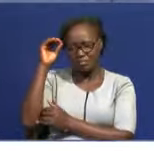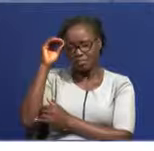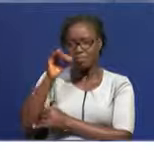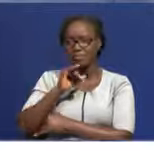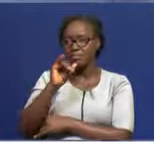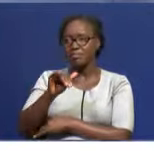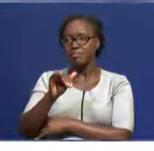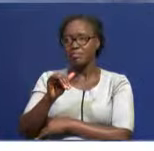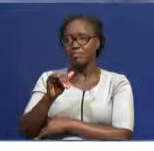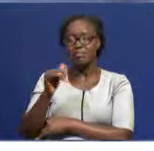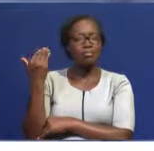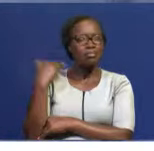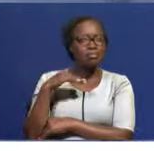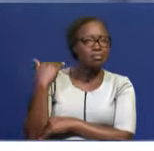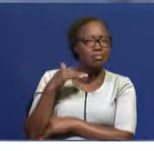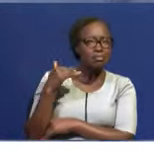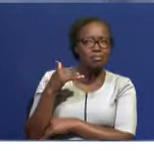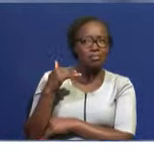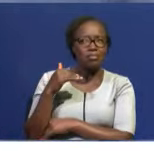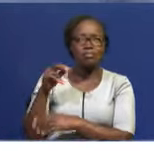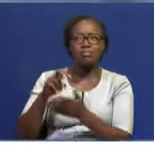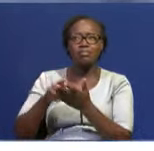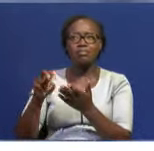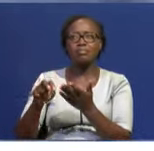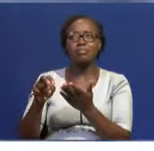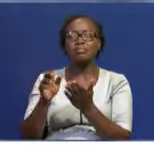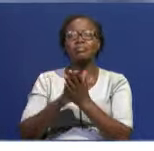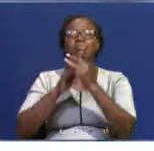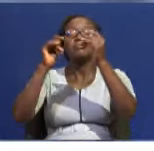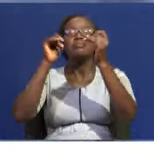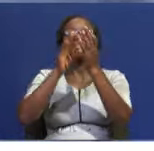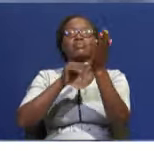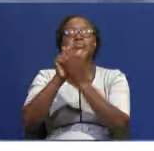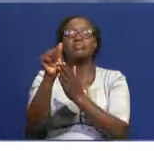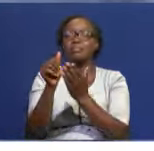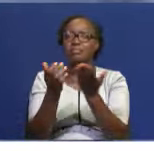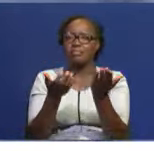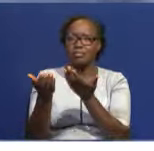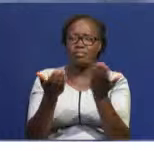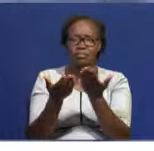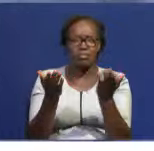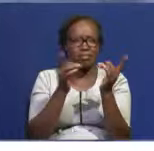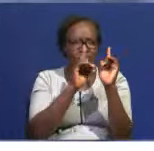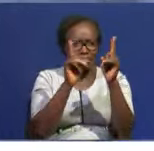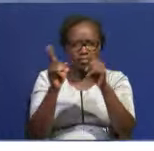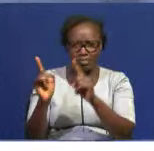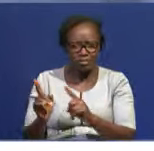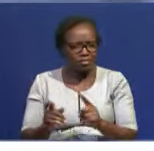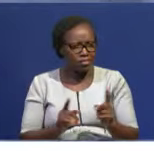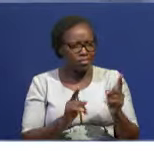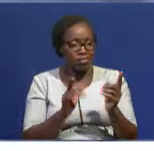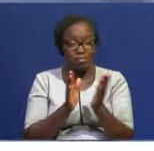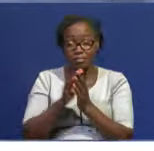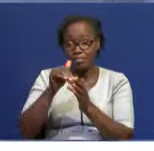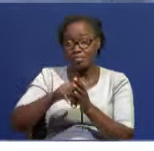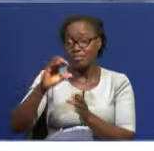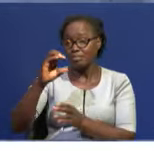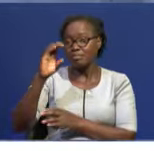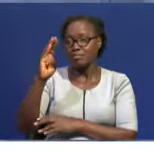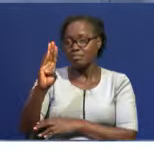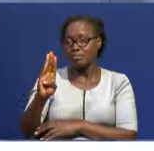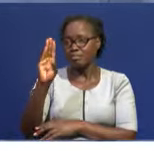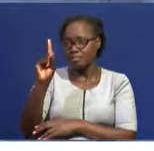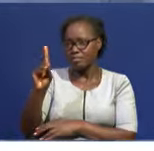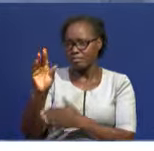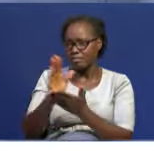that goons took advantage of the demos to destroy their businesses. From the walkabout that you have done within the central business district,